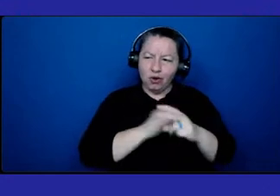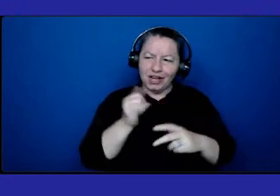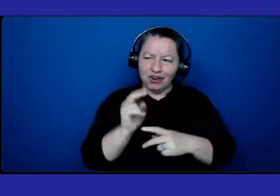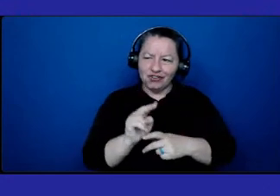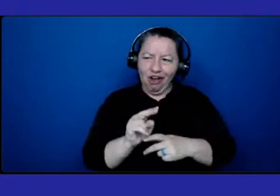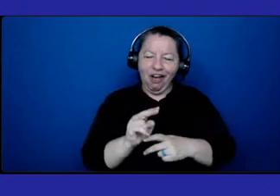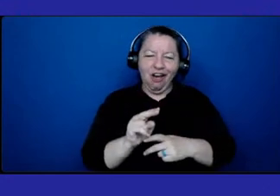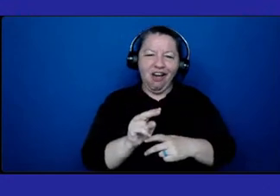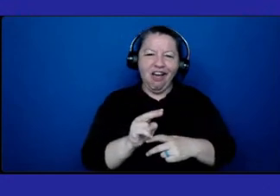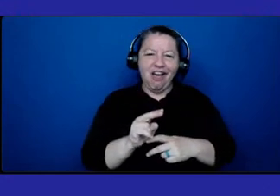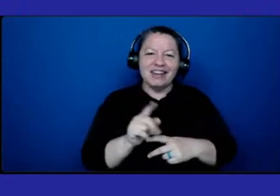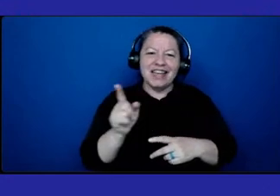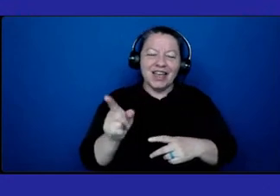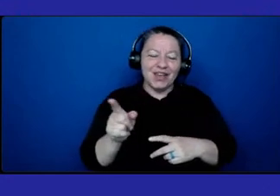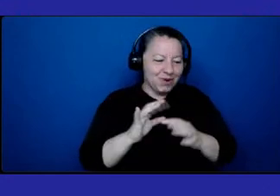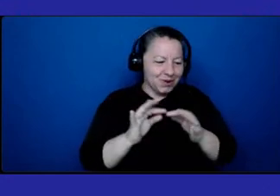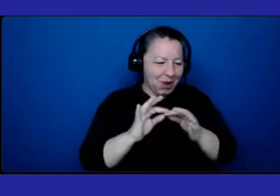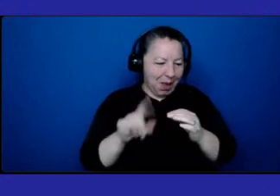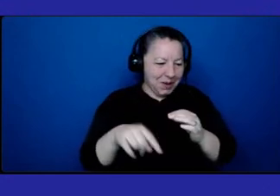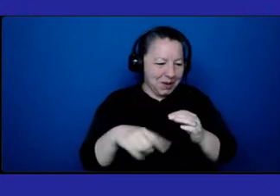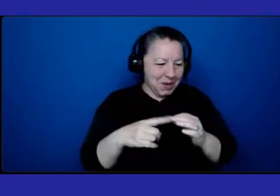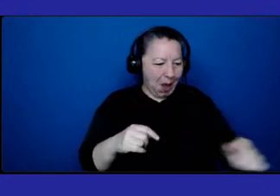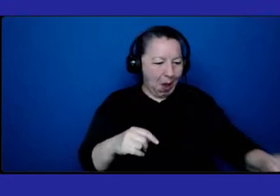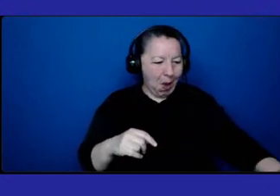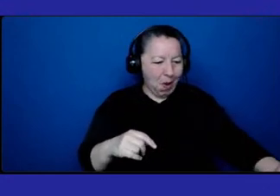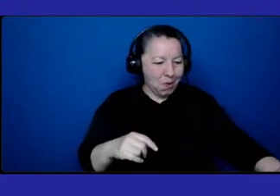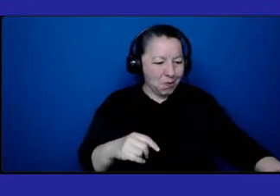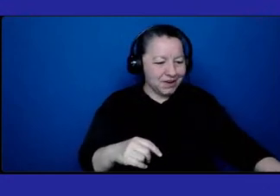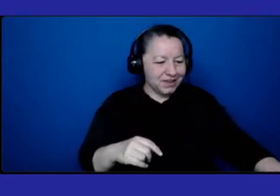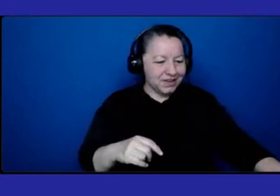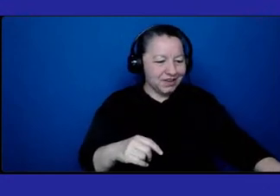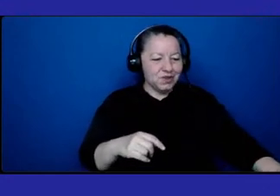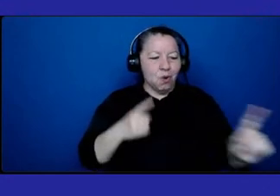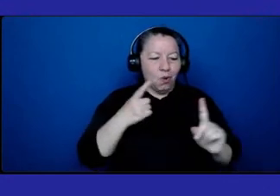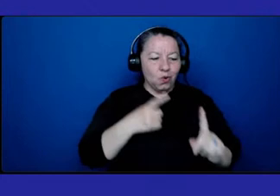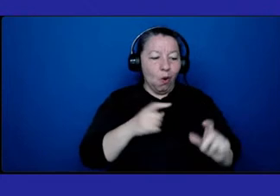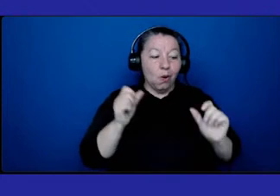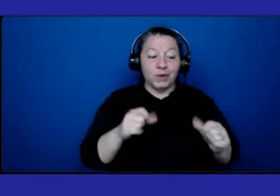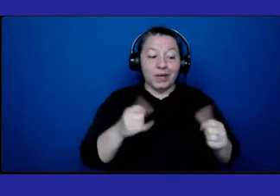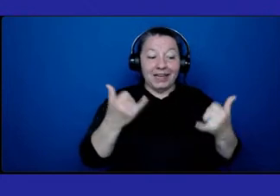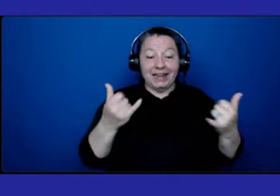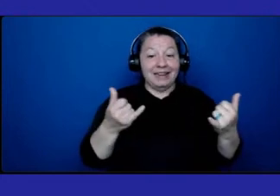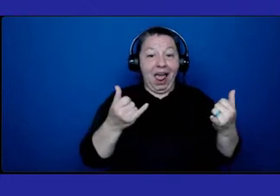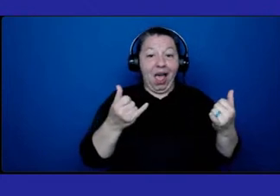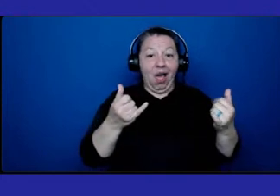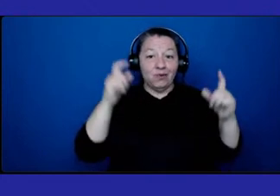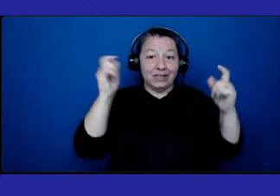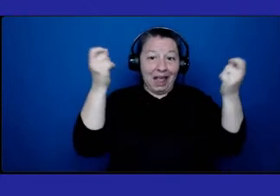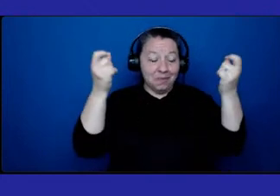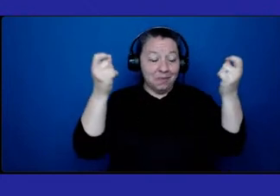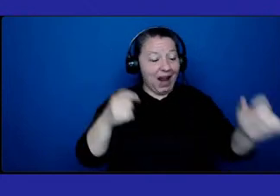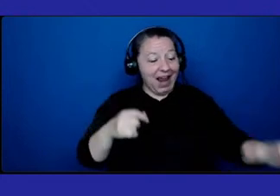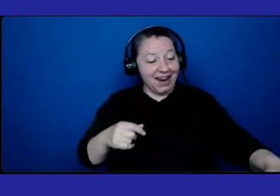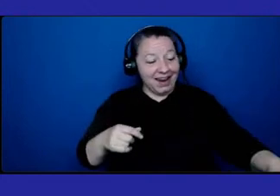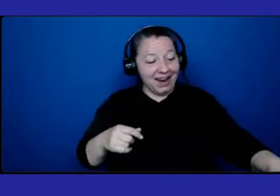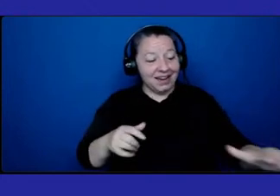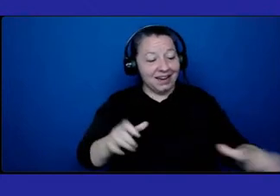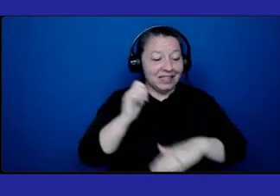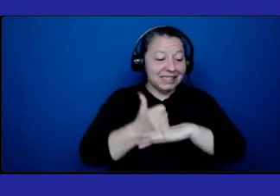we were talking about goals that we can now celebrate, because setting new goals, because